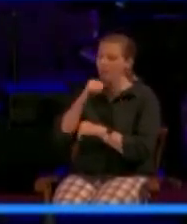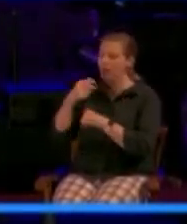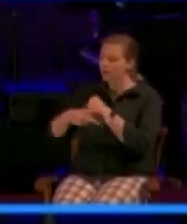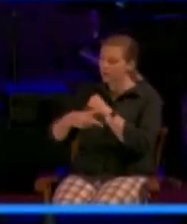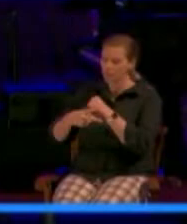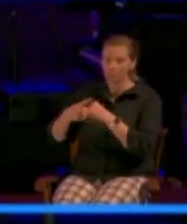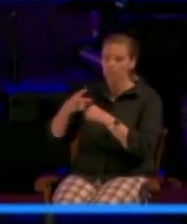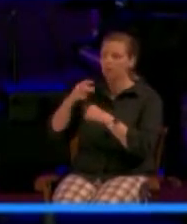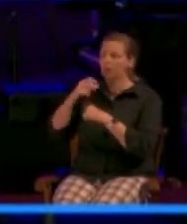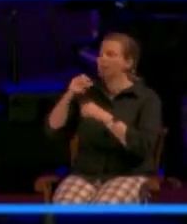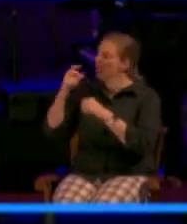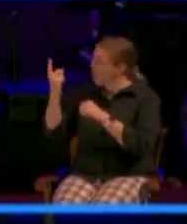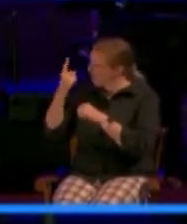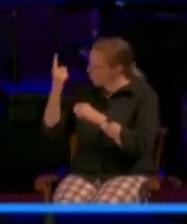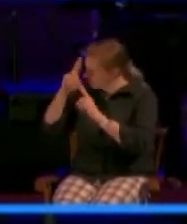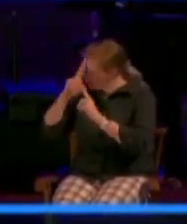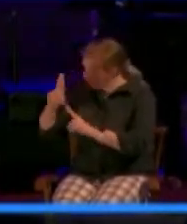six.